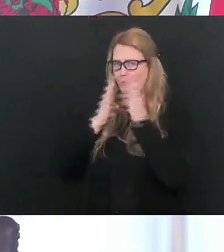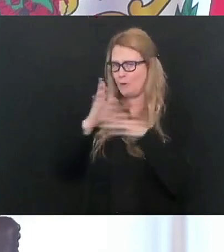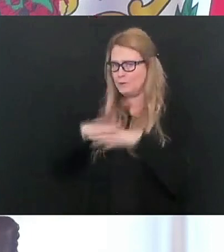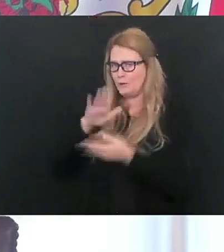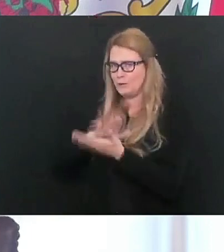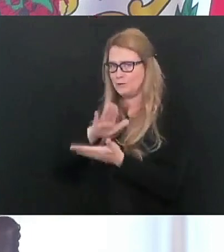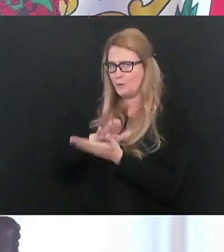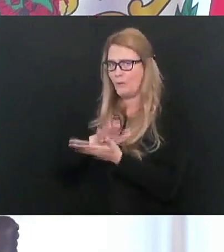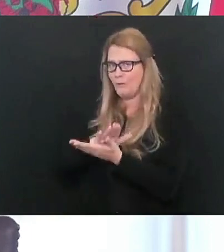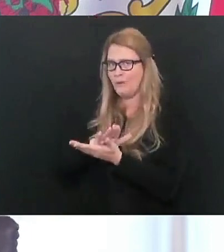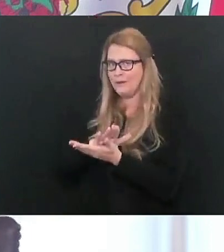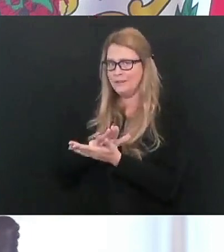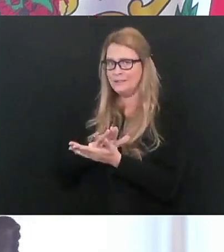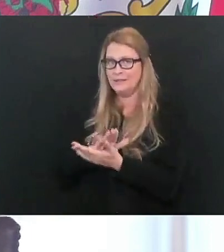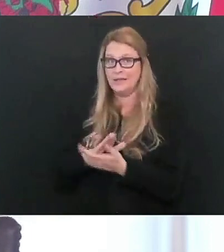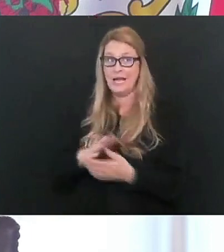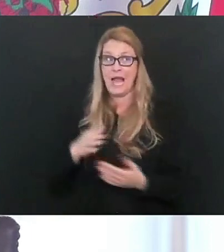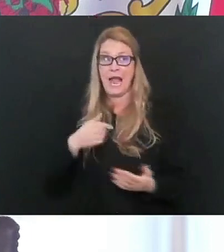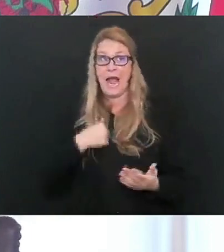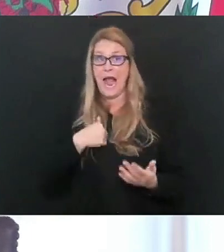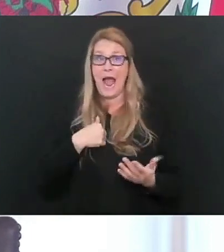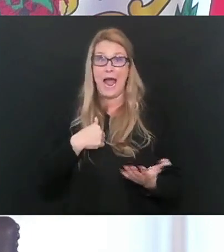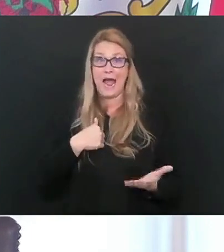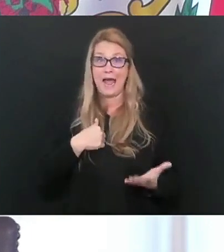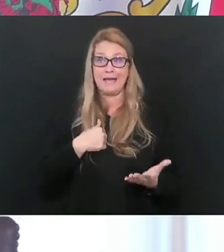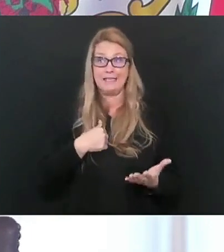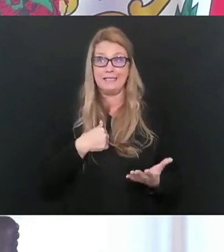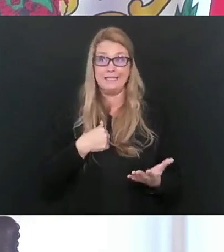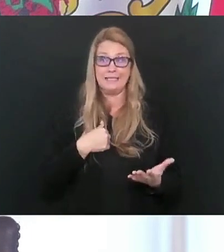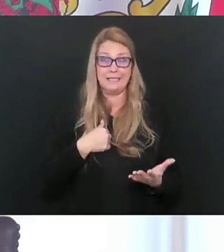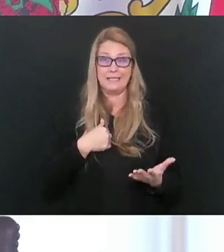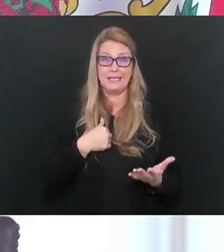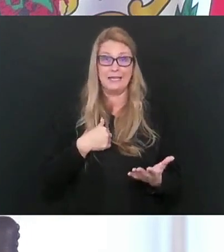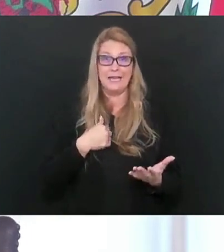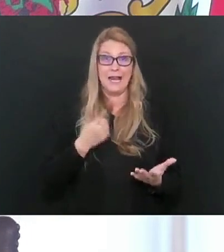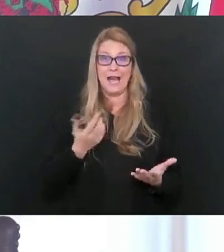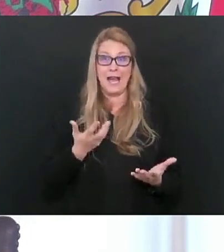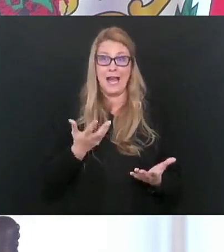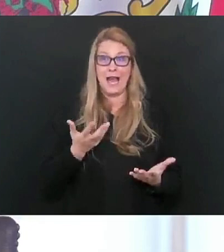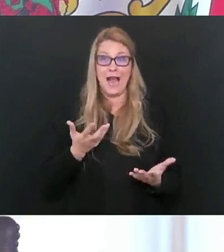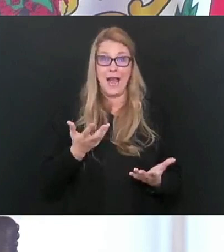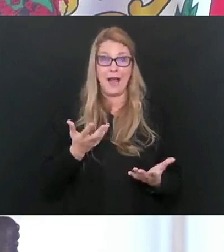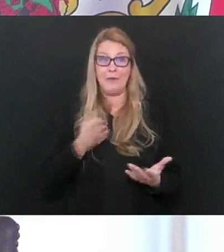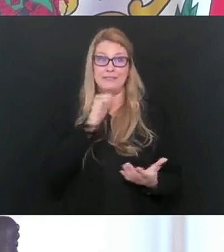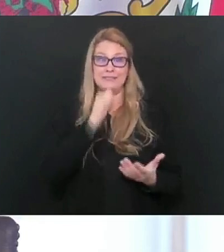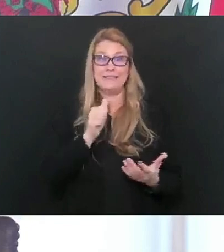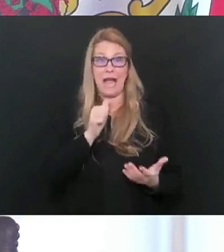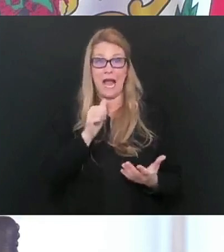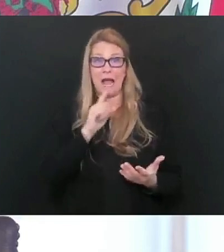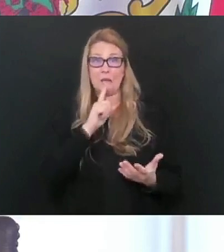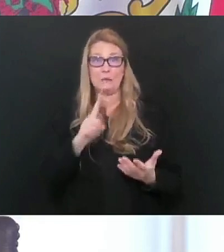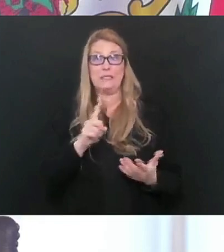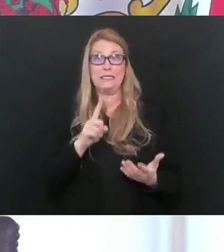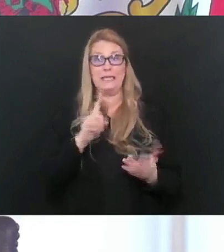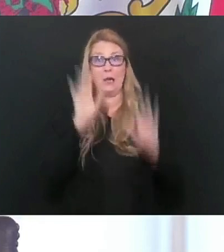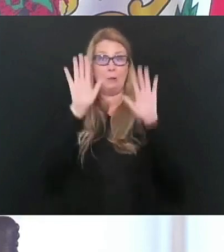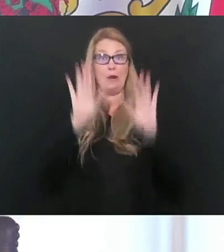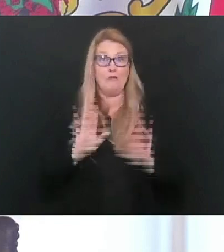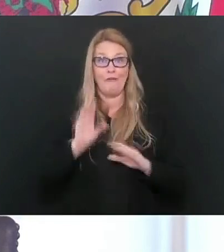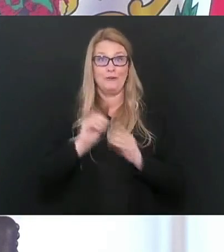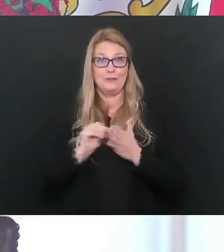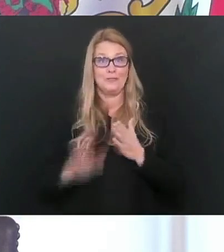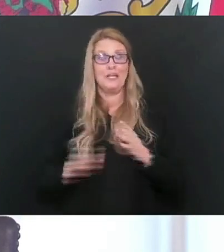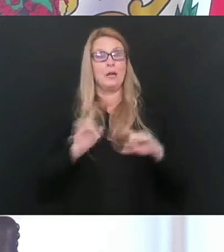everything. And I was anything except exceptional, But absolutely, in